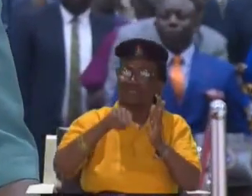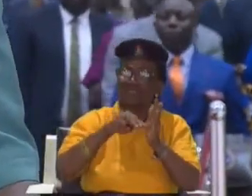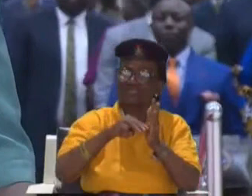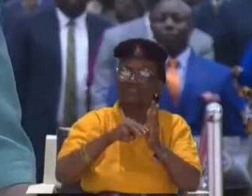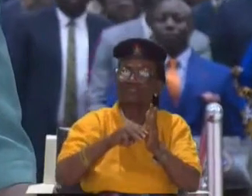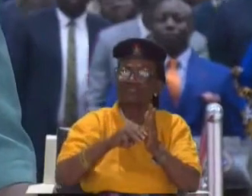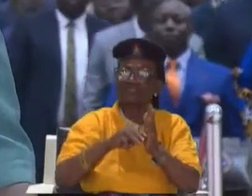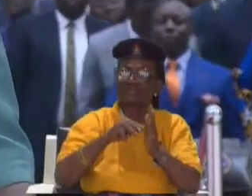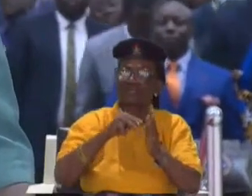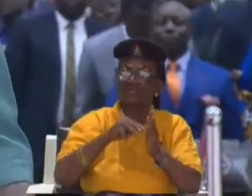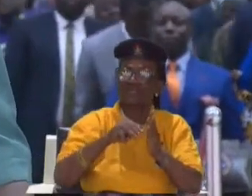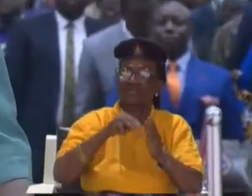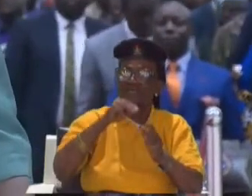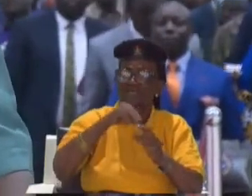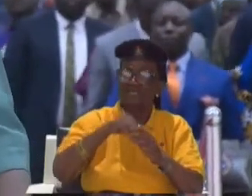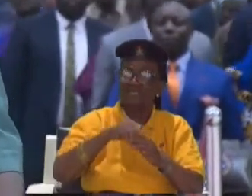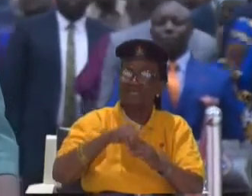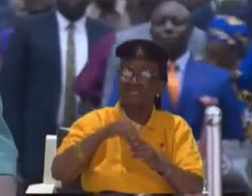in the next